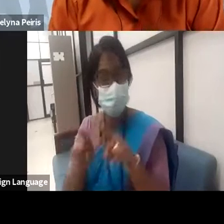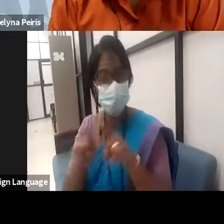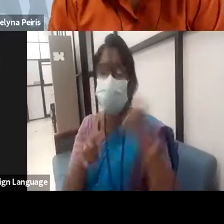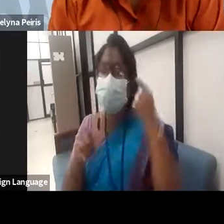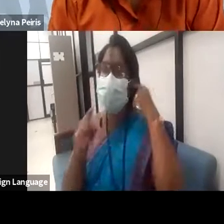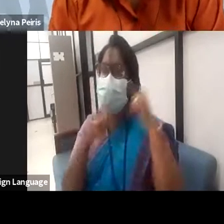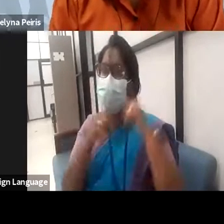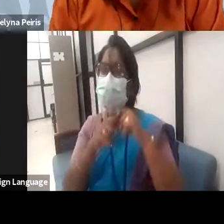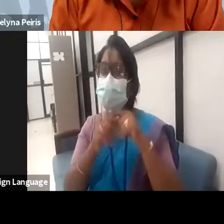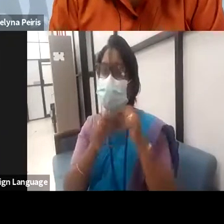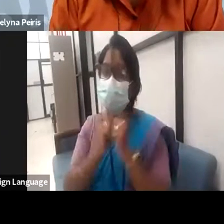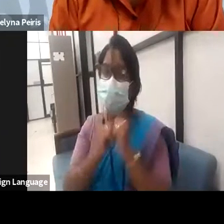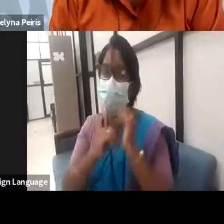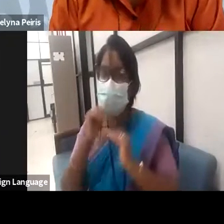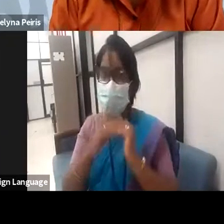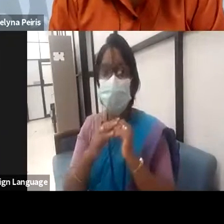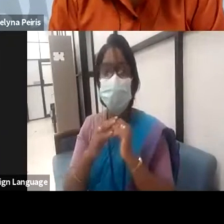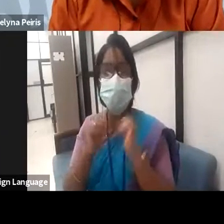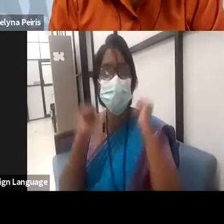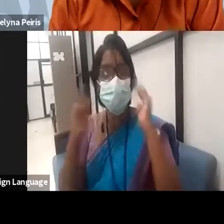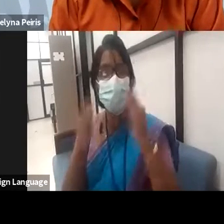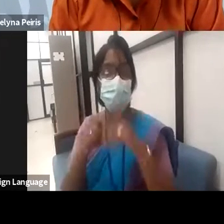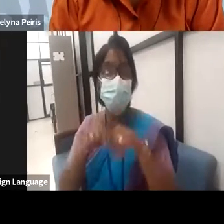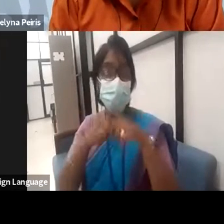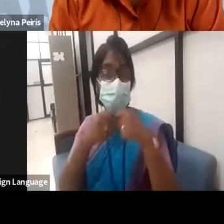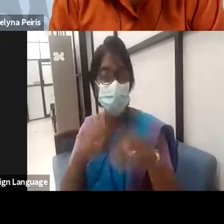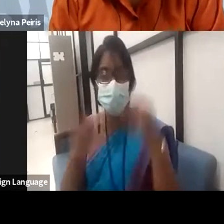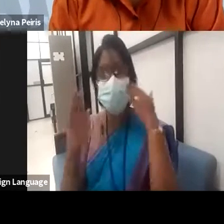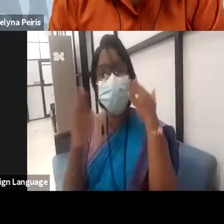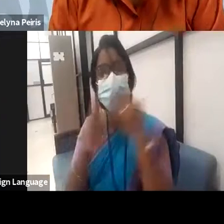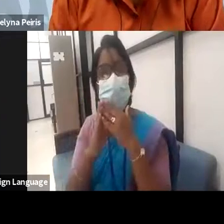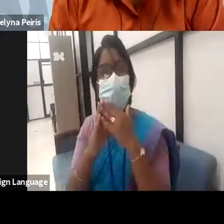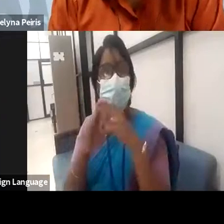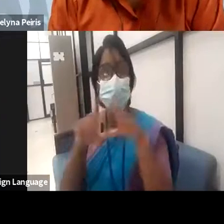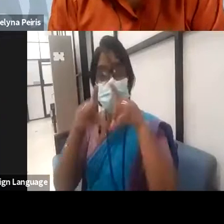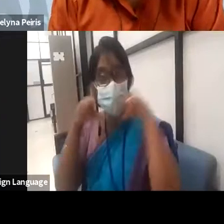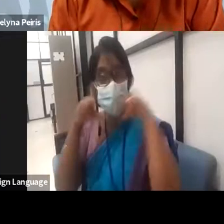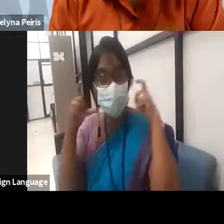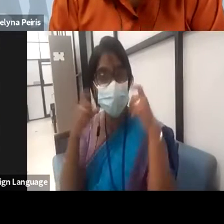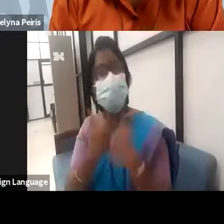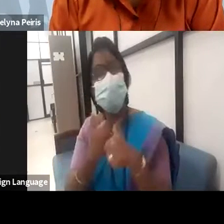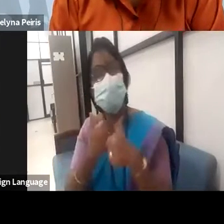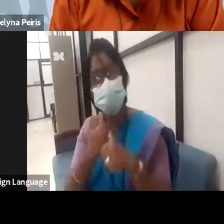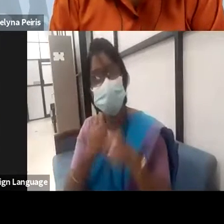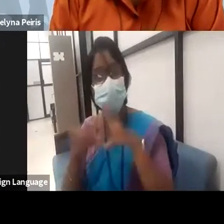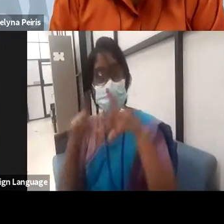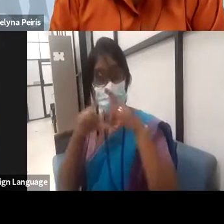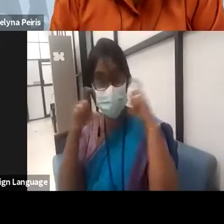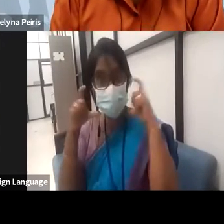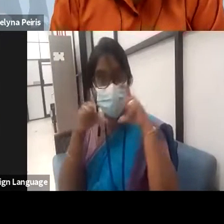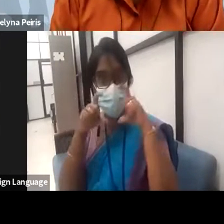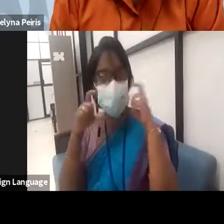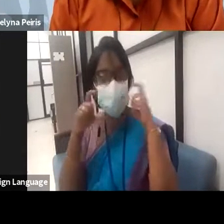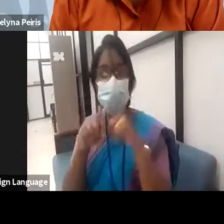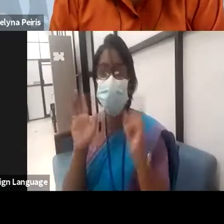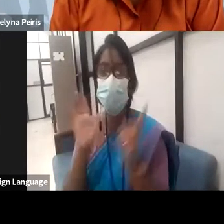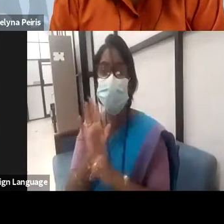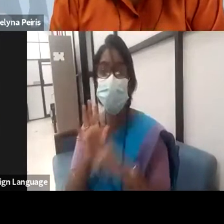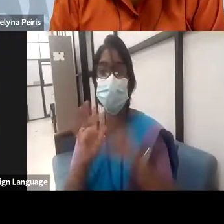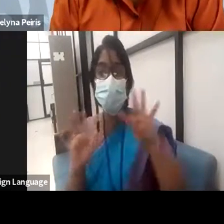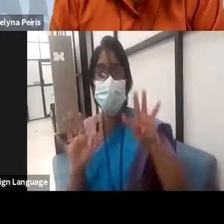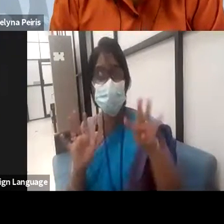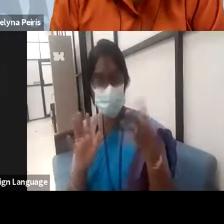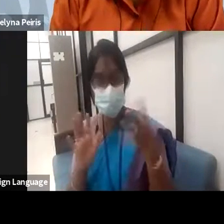we survived 6 months. We exported over 400,000 masks, which was huge for us at that point. And we managed